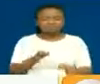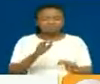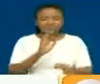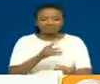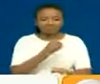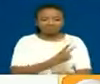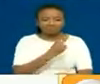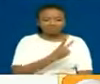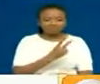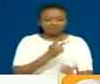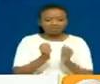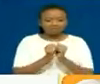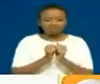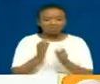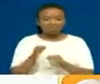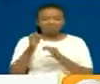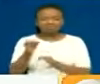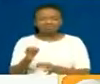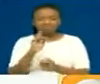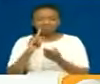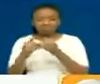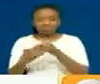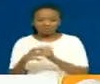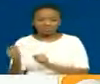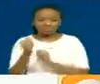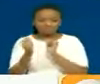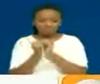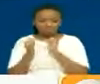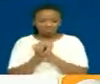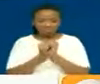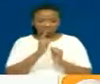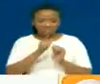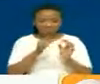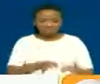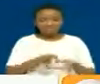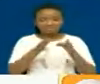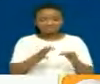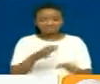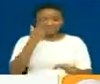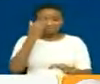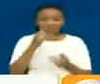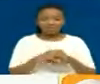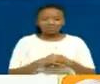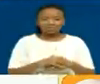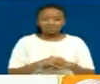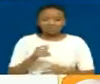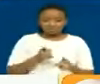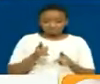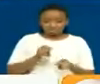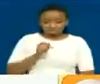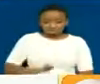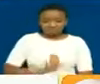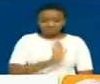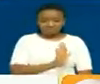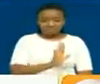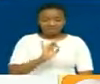the 2nd of October to the 9th. According to the family, the postponement was occasioned by the admission to